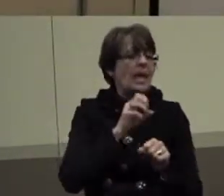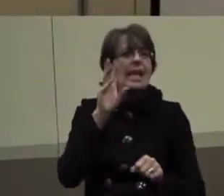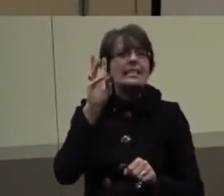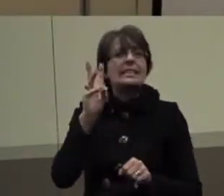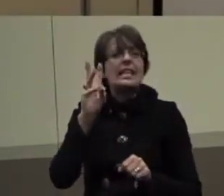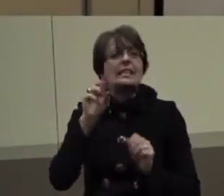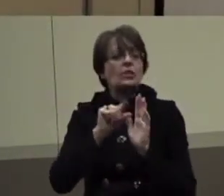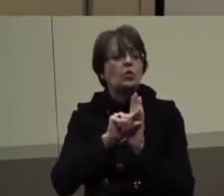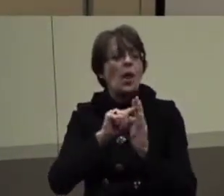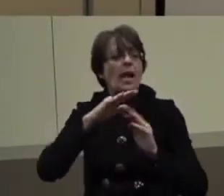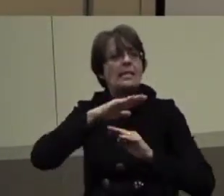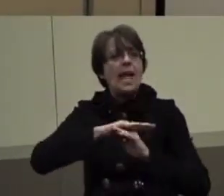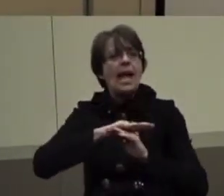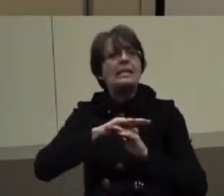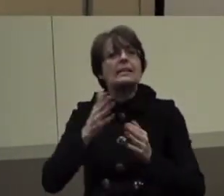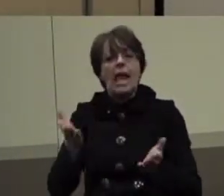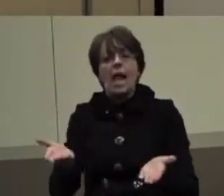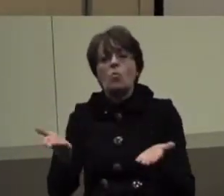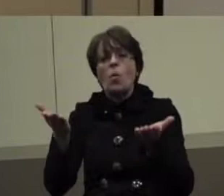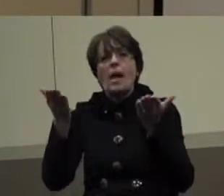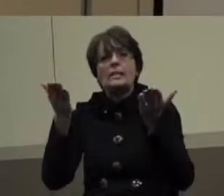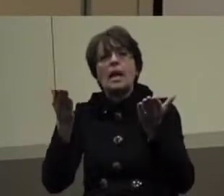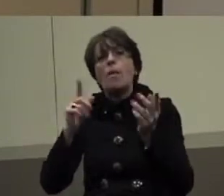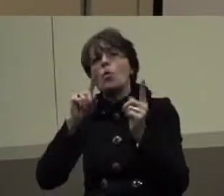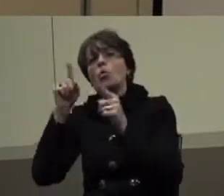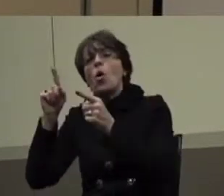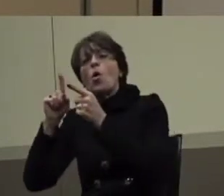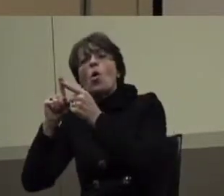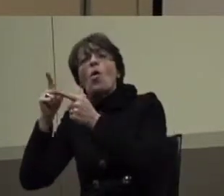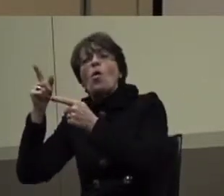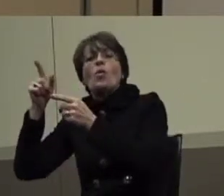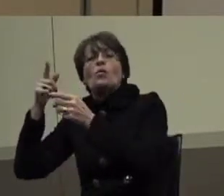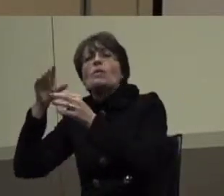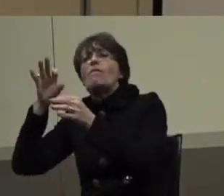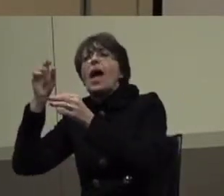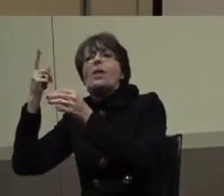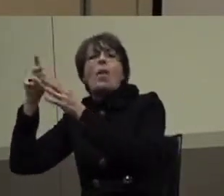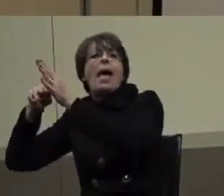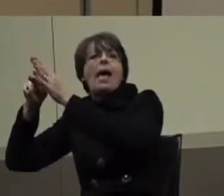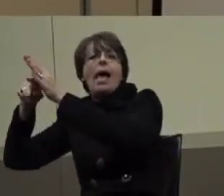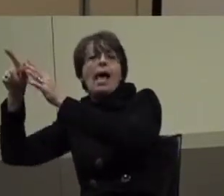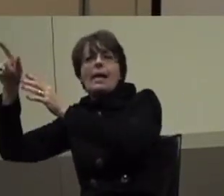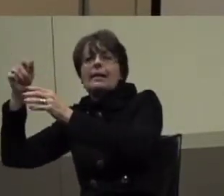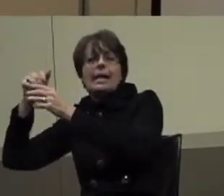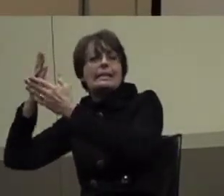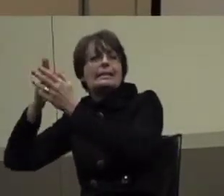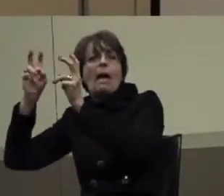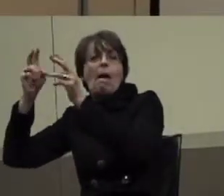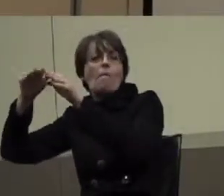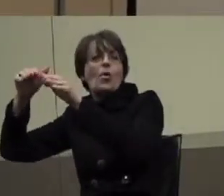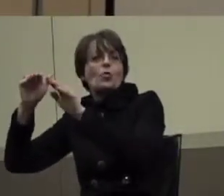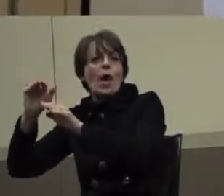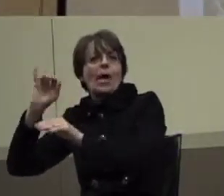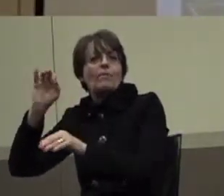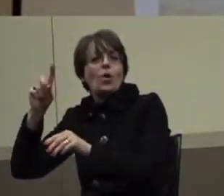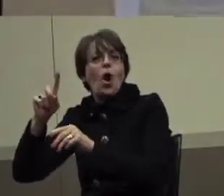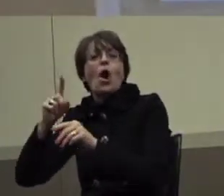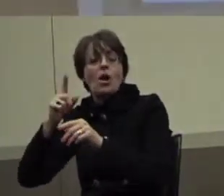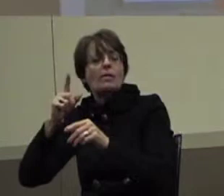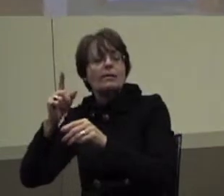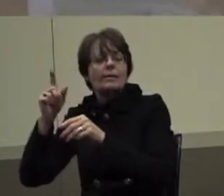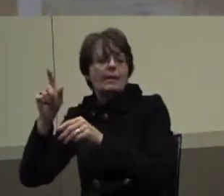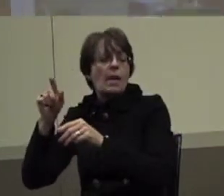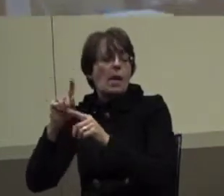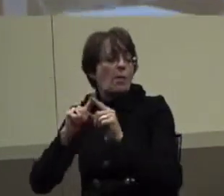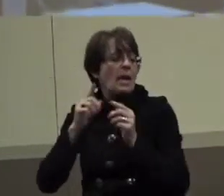it up, or you can go over to the desk graveyard and find one as big as you can and raise it up. But a lot of the new desks are coming in